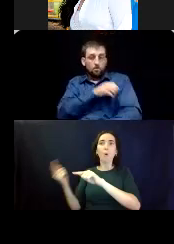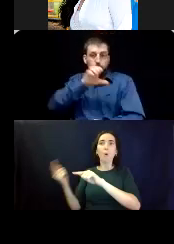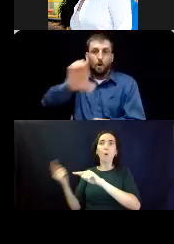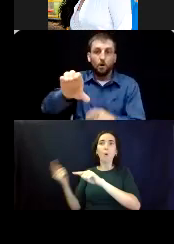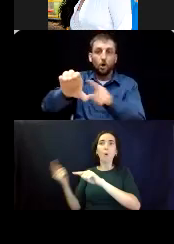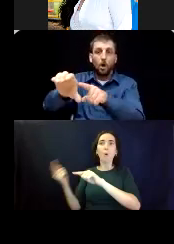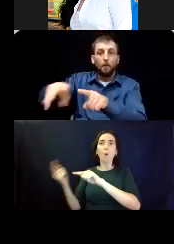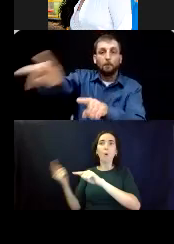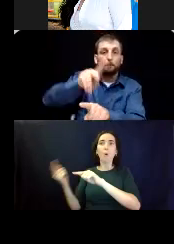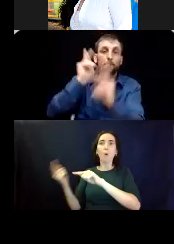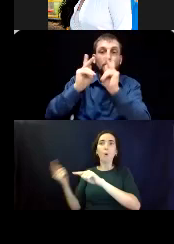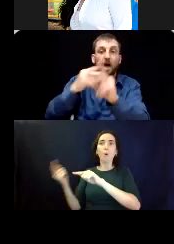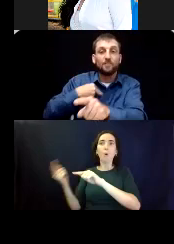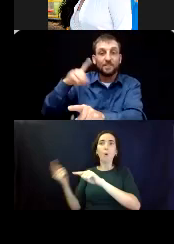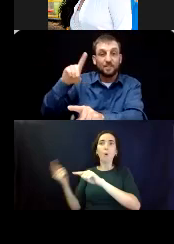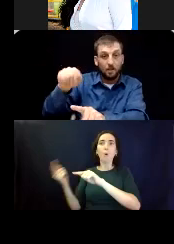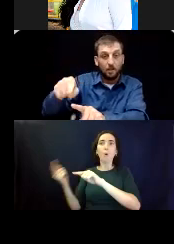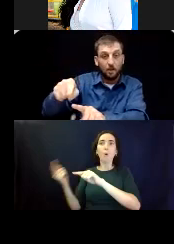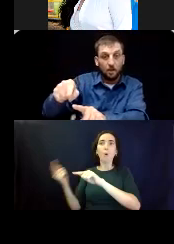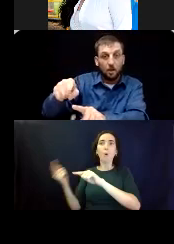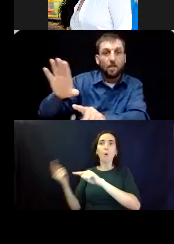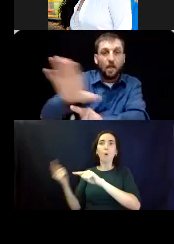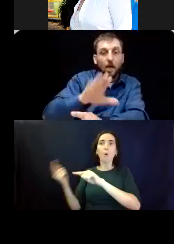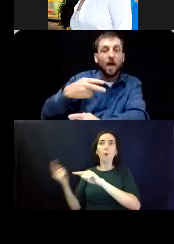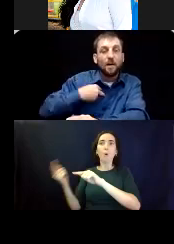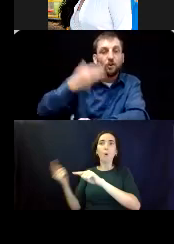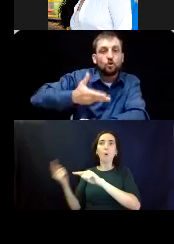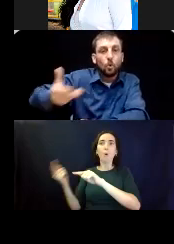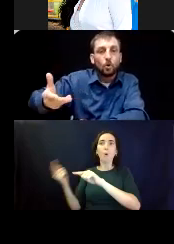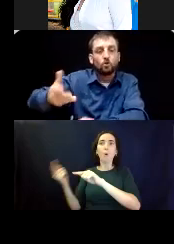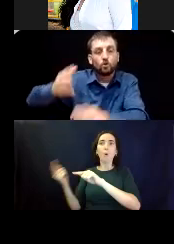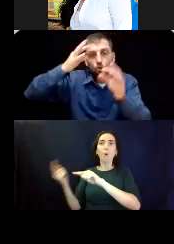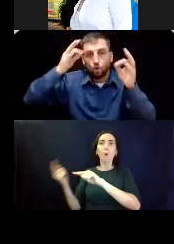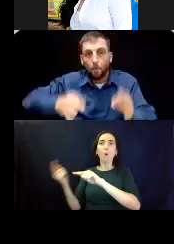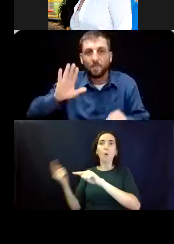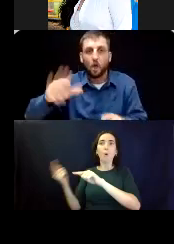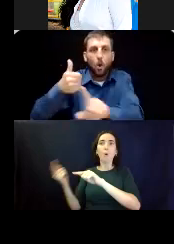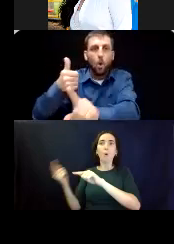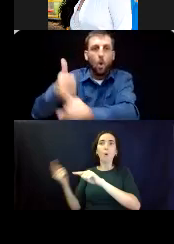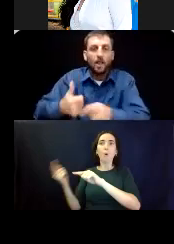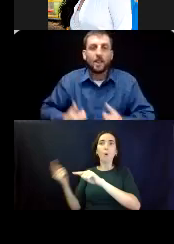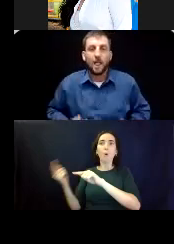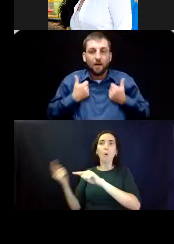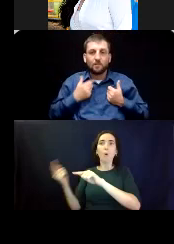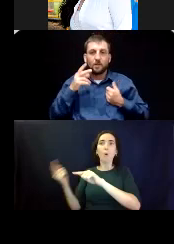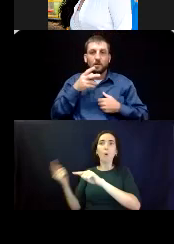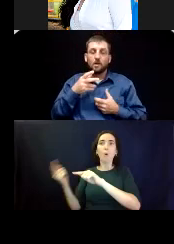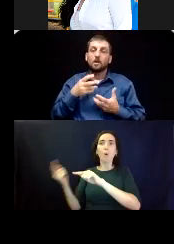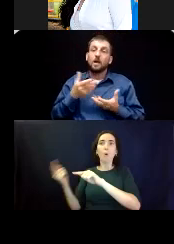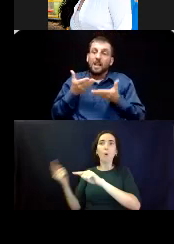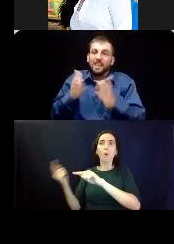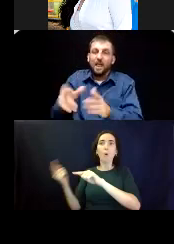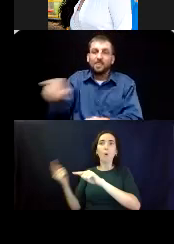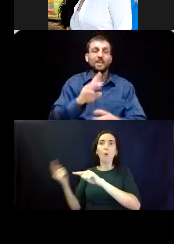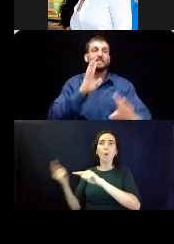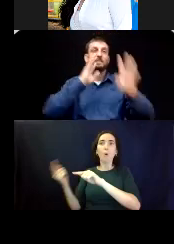their own life, our lives, we are by extension empowering them to speak up about the world